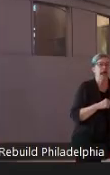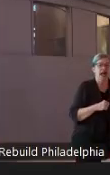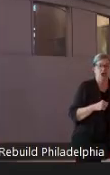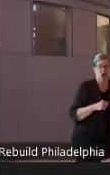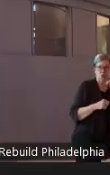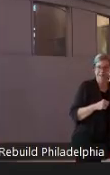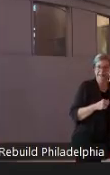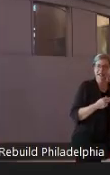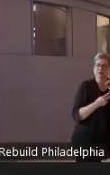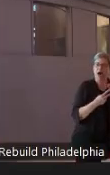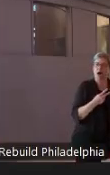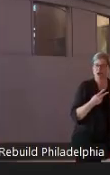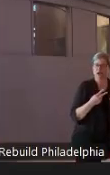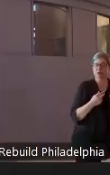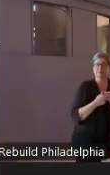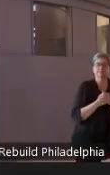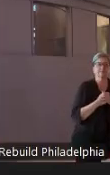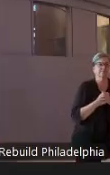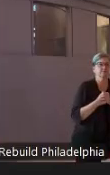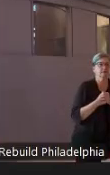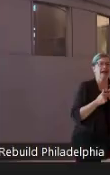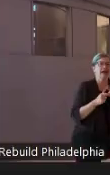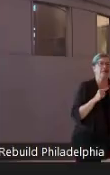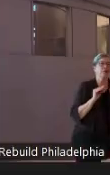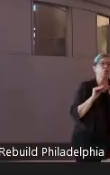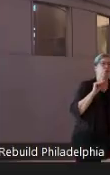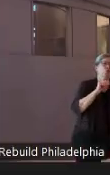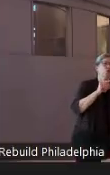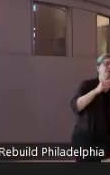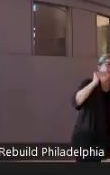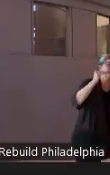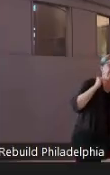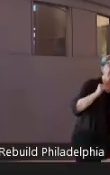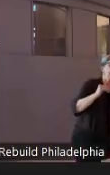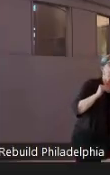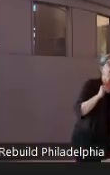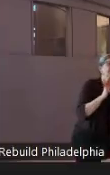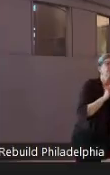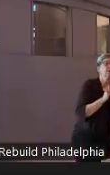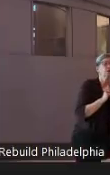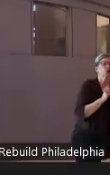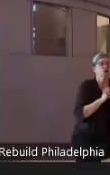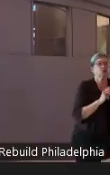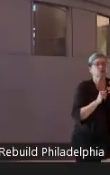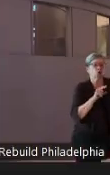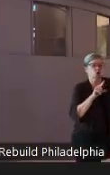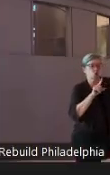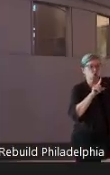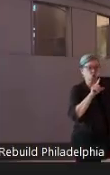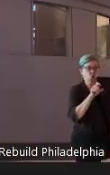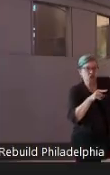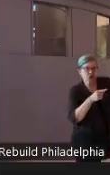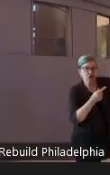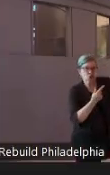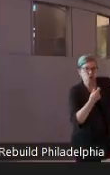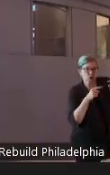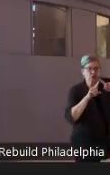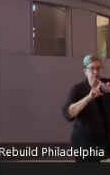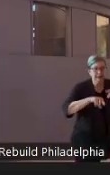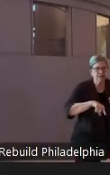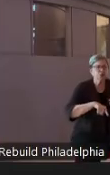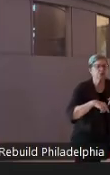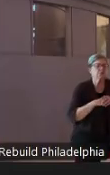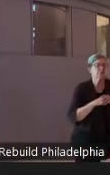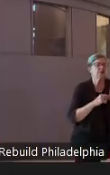are. And then we'll move to next steps. We'll have a little bit of Q&A, as I said, maybe a couple of